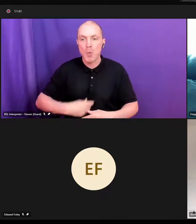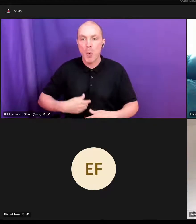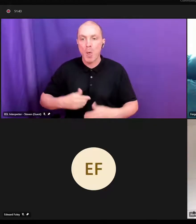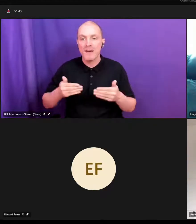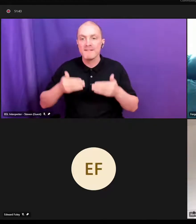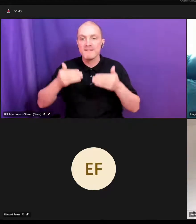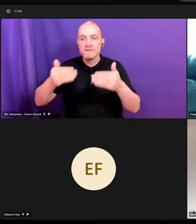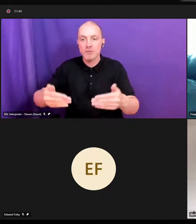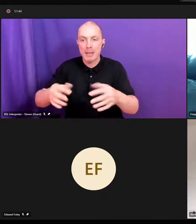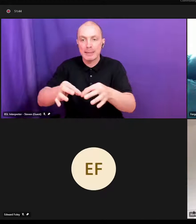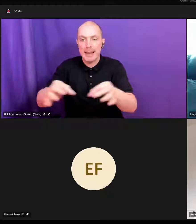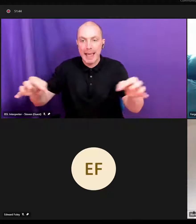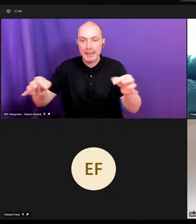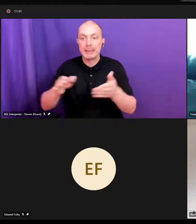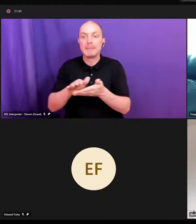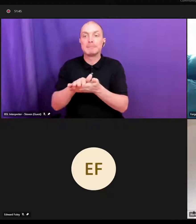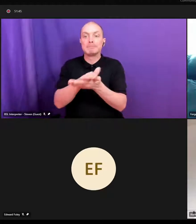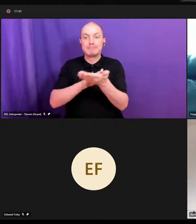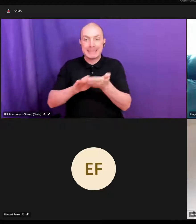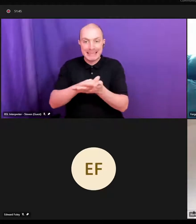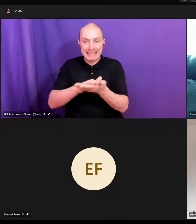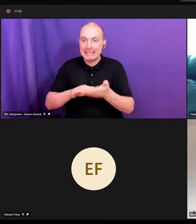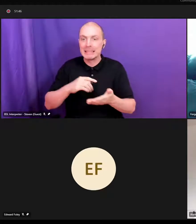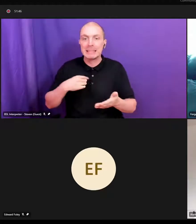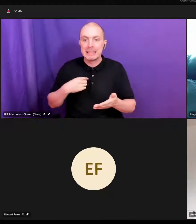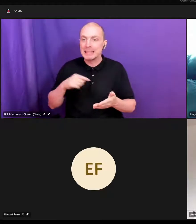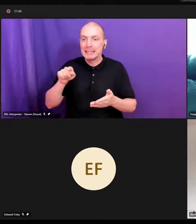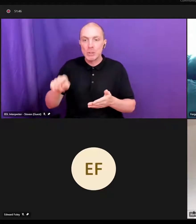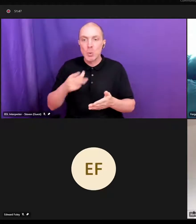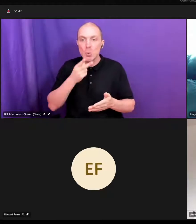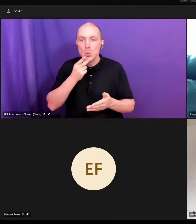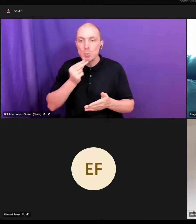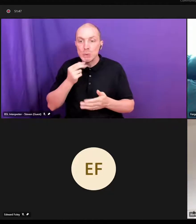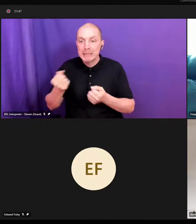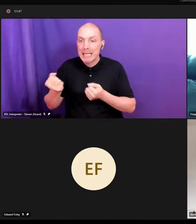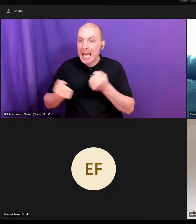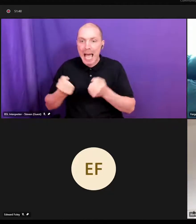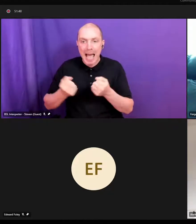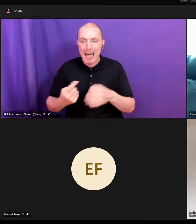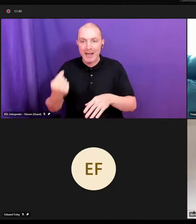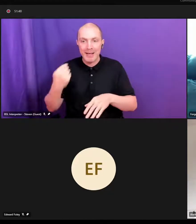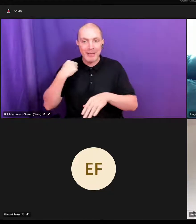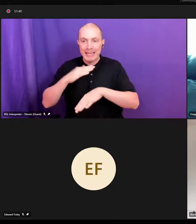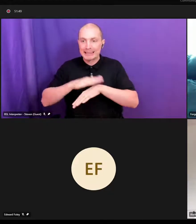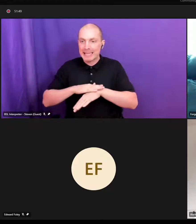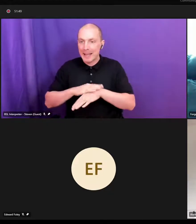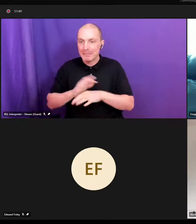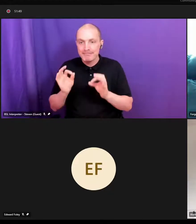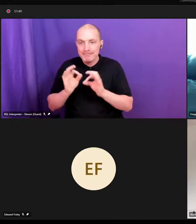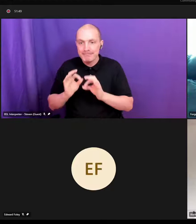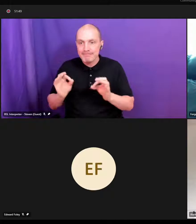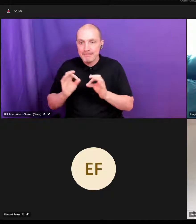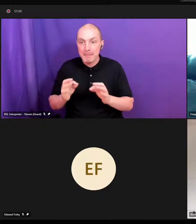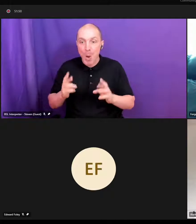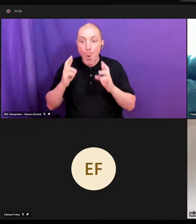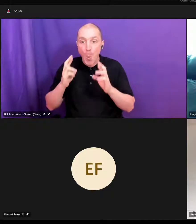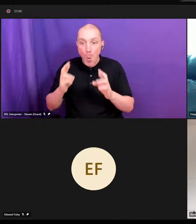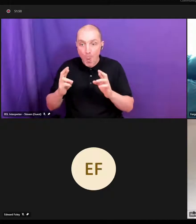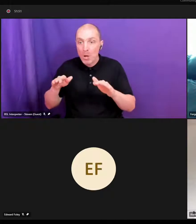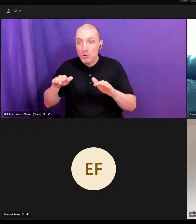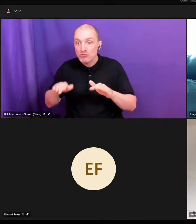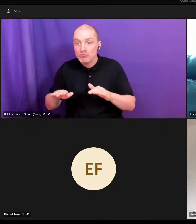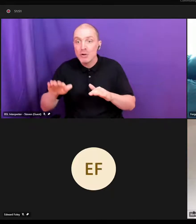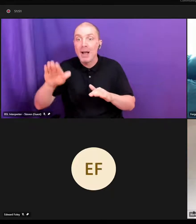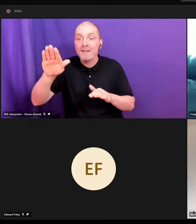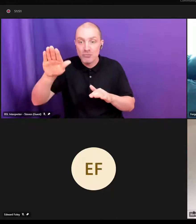in the vehicles not being fully utilised as we'd hoped. But now, as we're moving hopefully towards recovery, Chair, that we'll start to see those